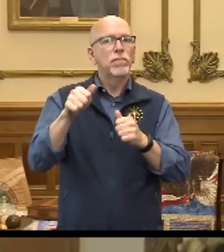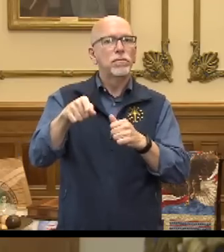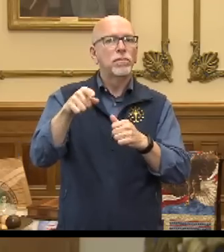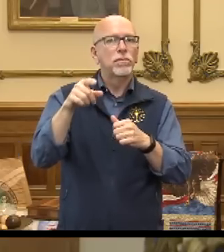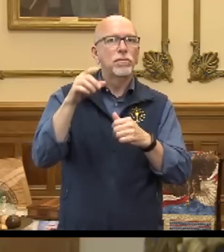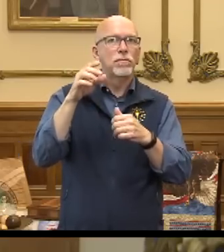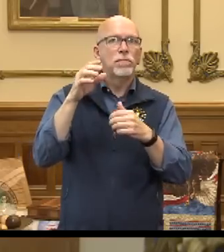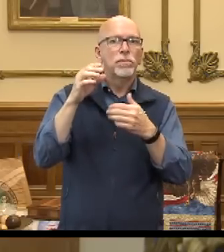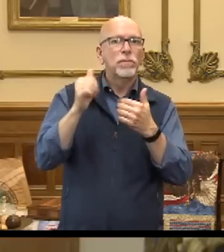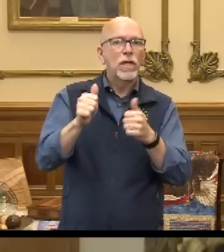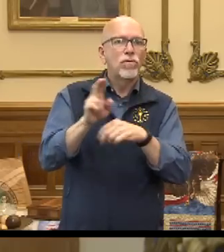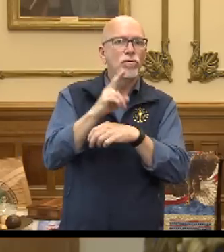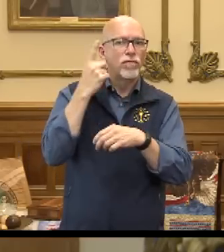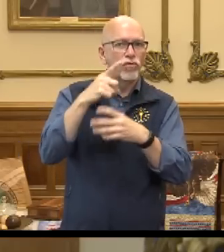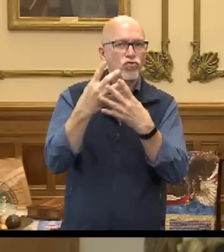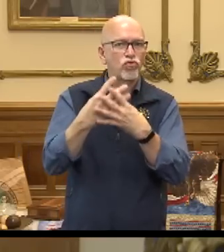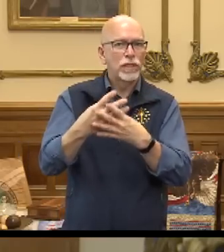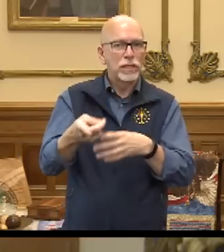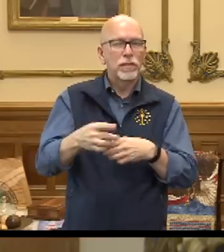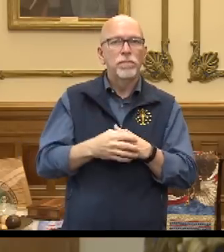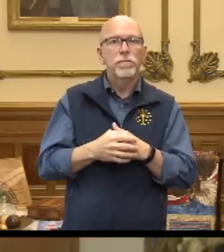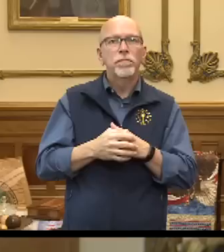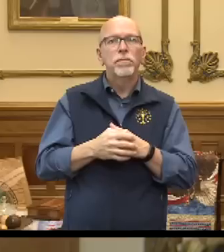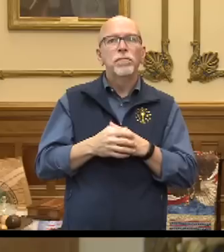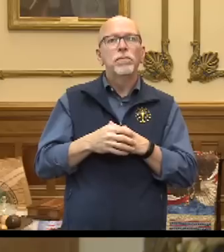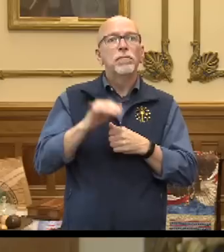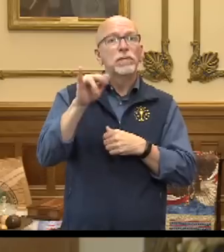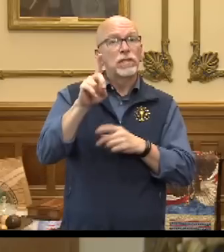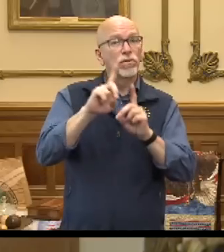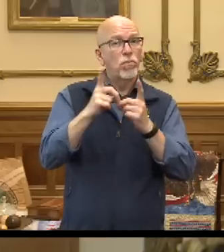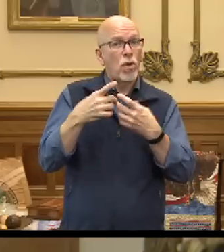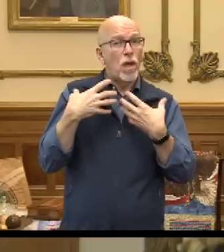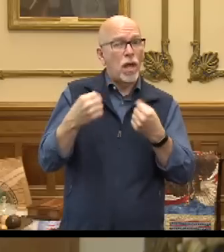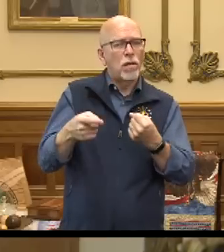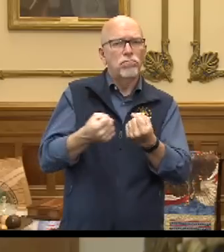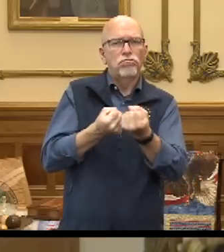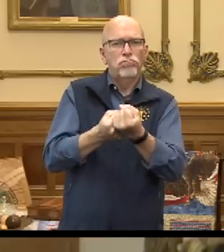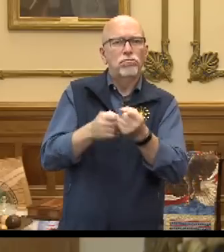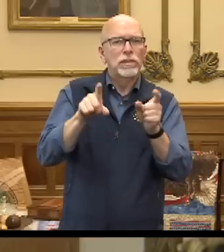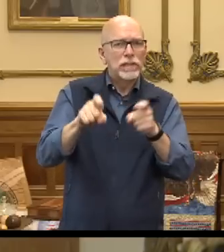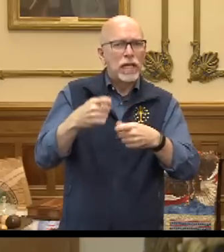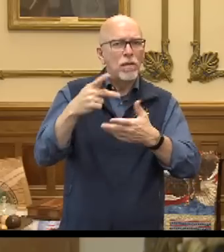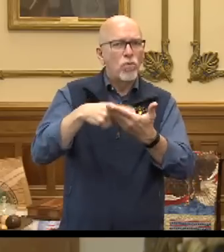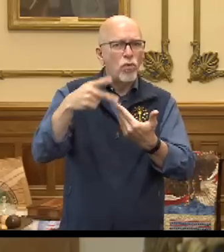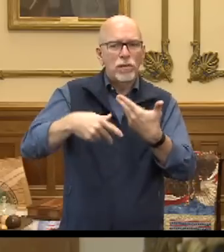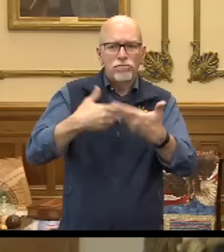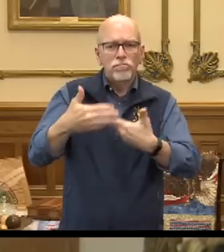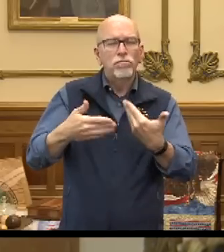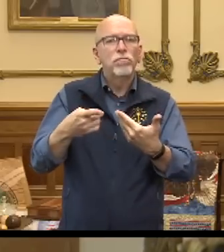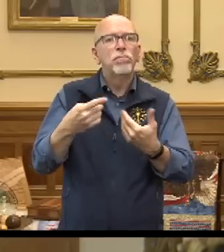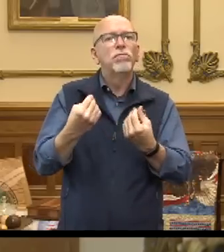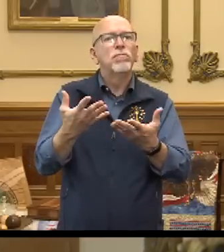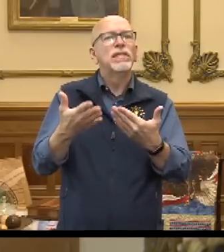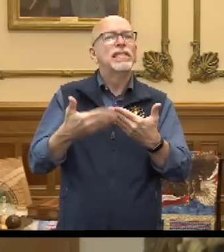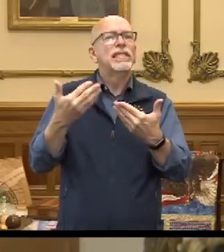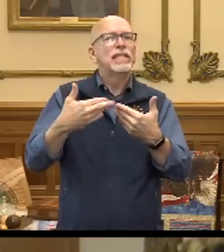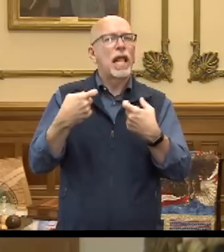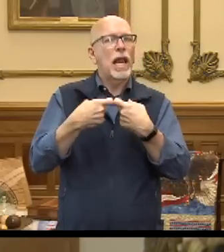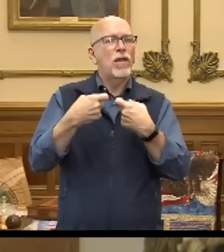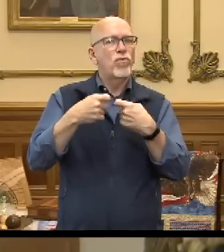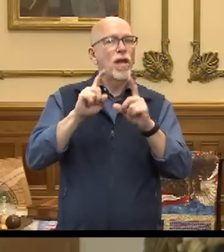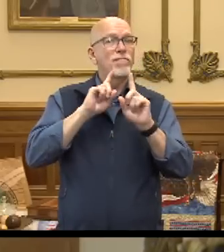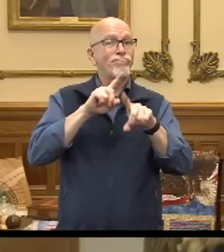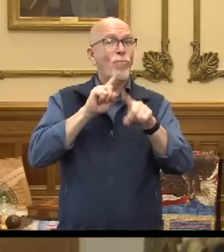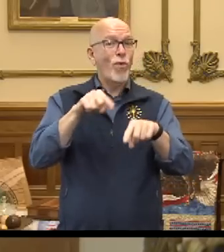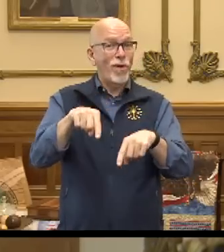cards that can be used for screening. The Indiana Department of Health has supported this testing initiative by providing easy electronic data reporting